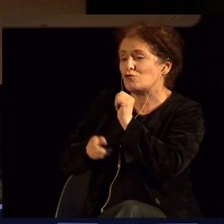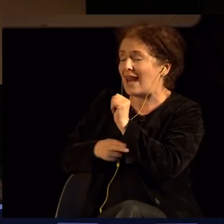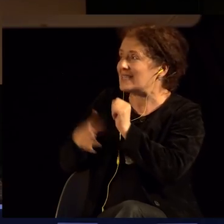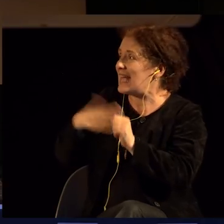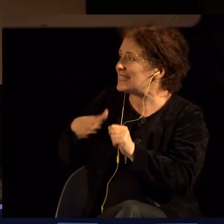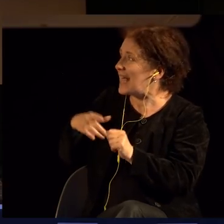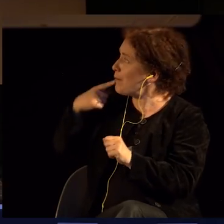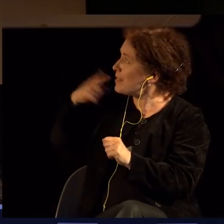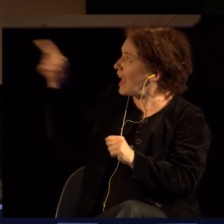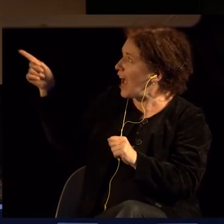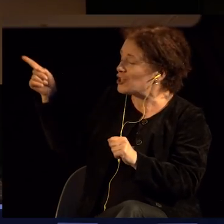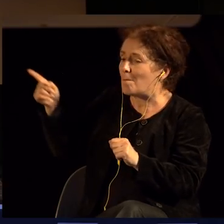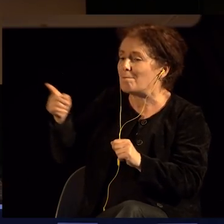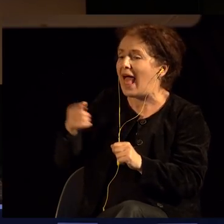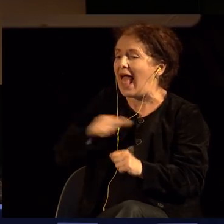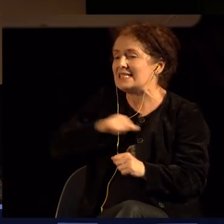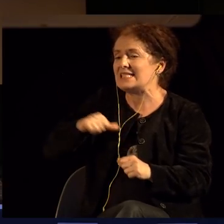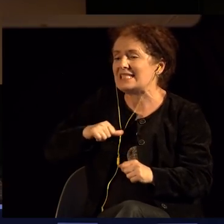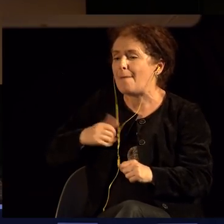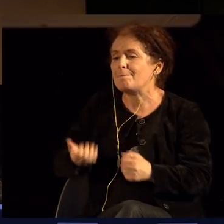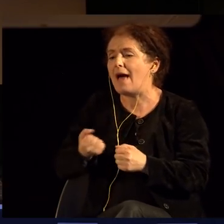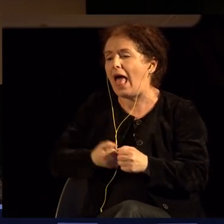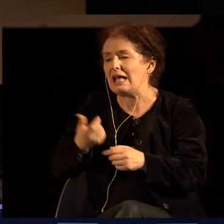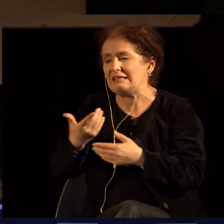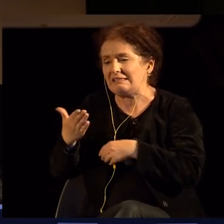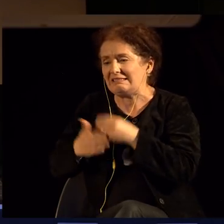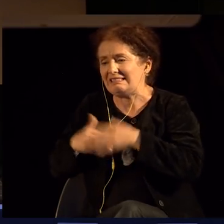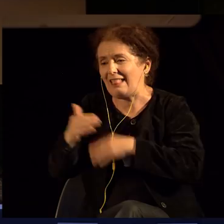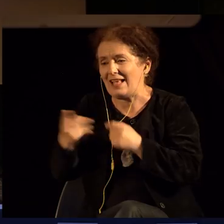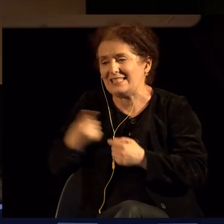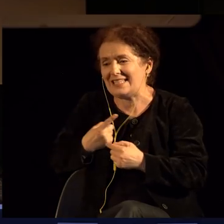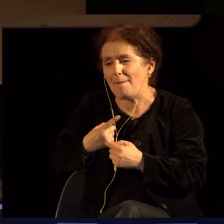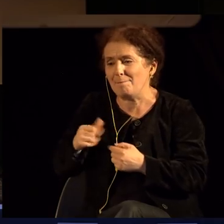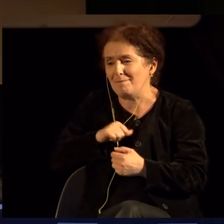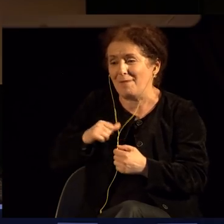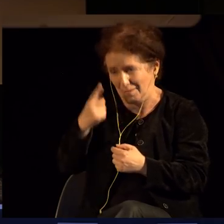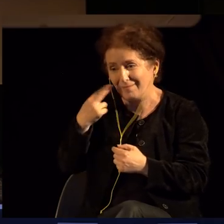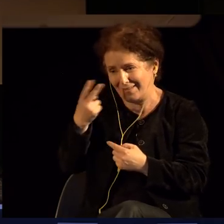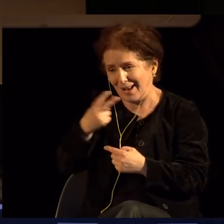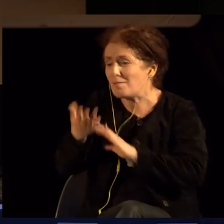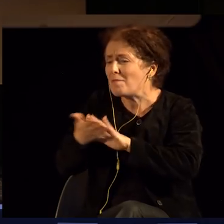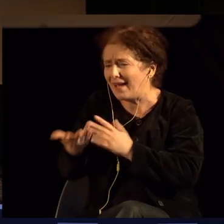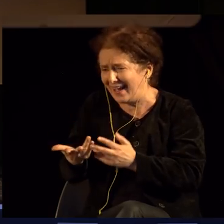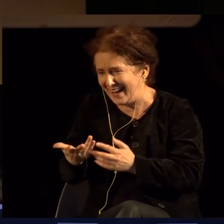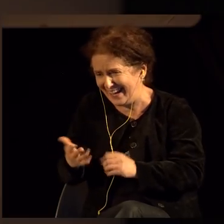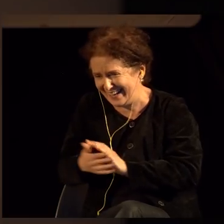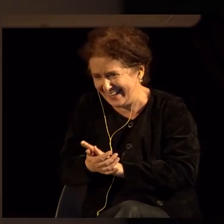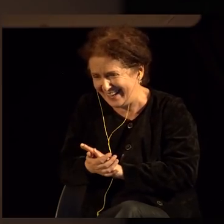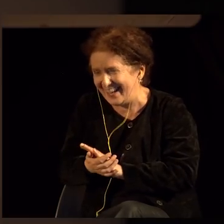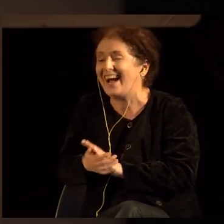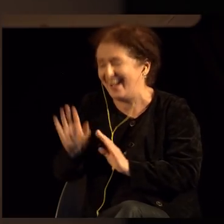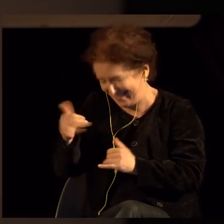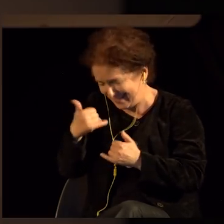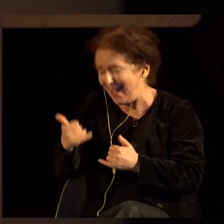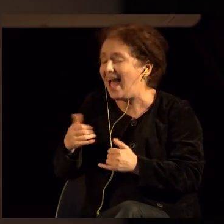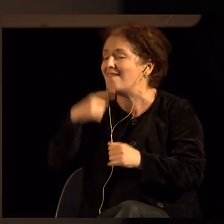kissing up there. But together we can reach the conclusion that sexual activities, sexual acts, really are what